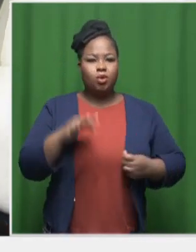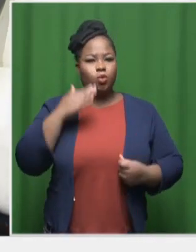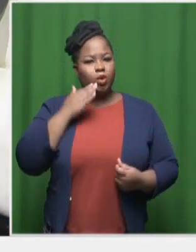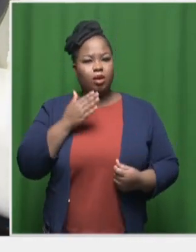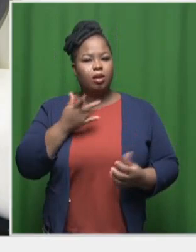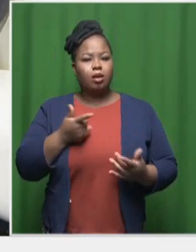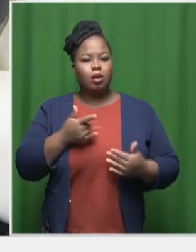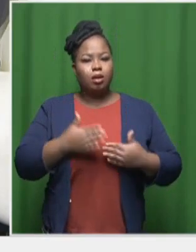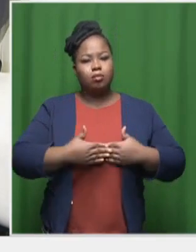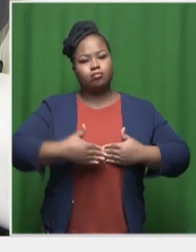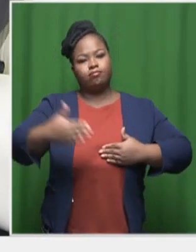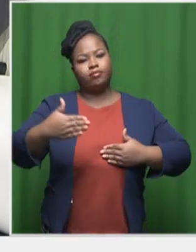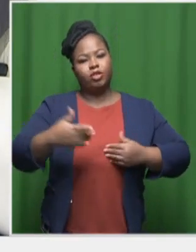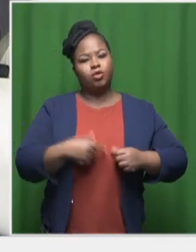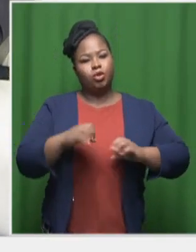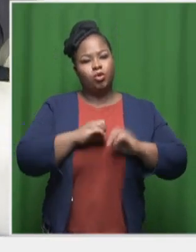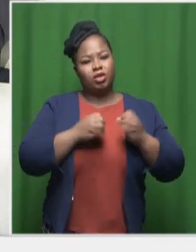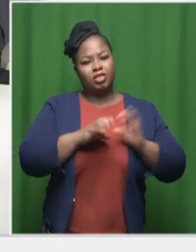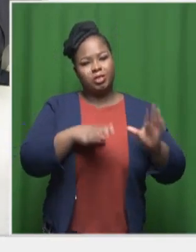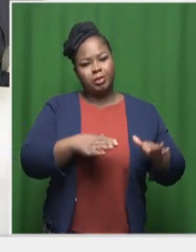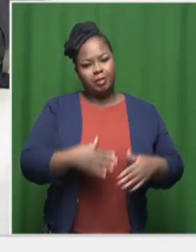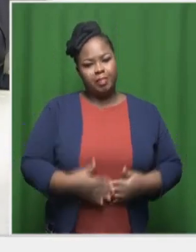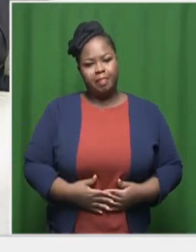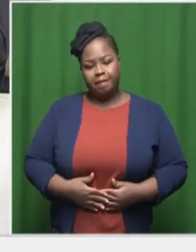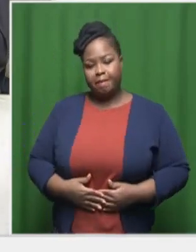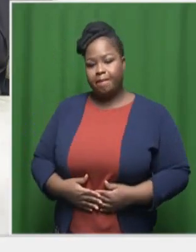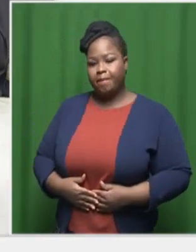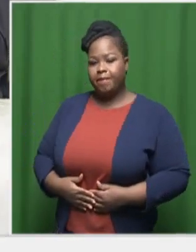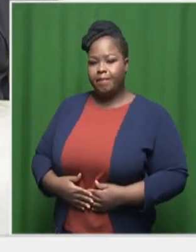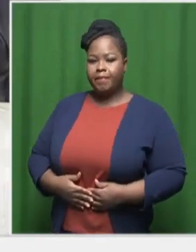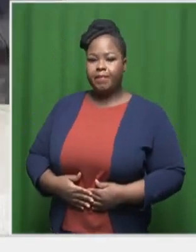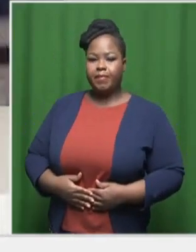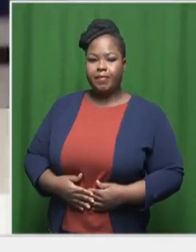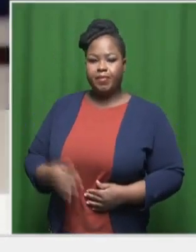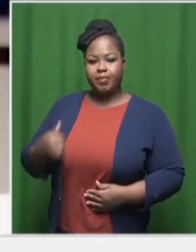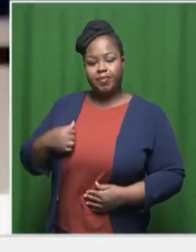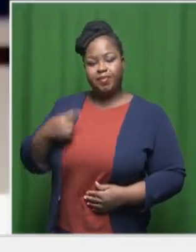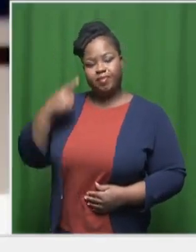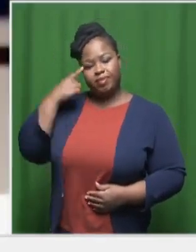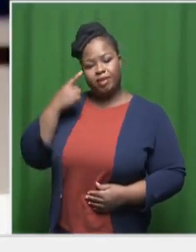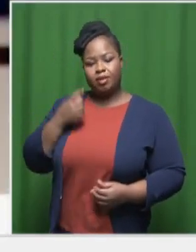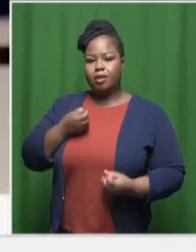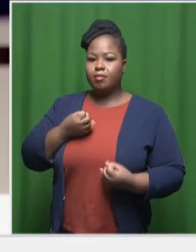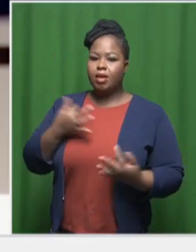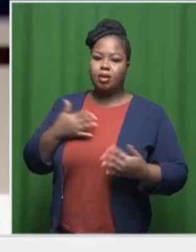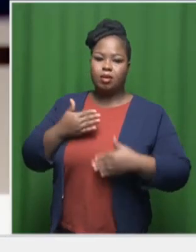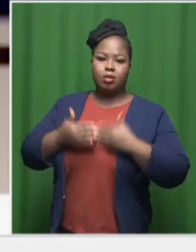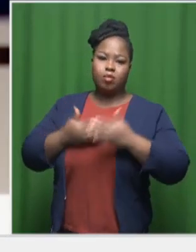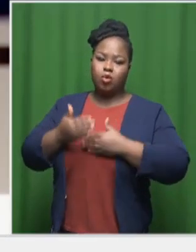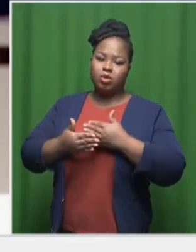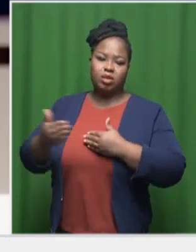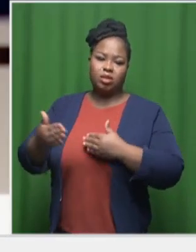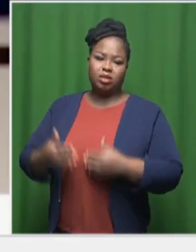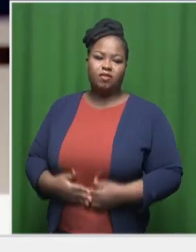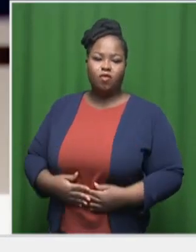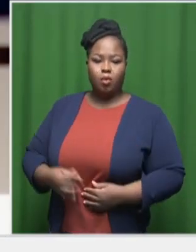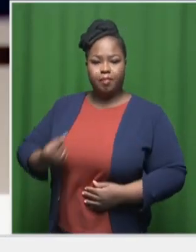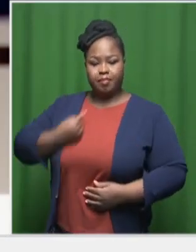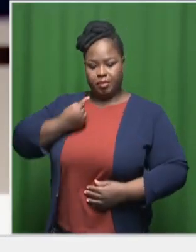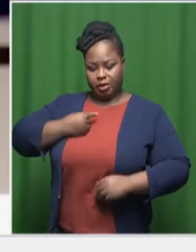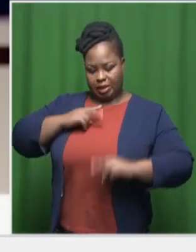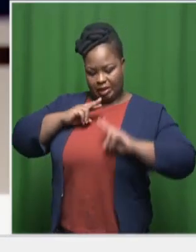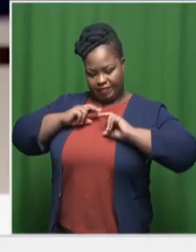going forward in the organization? I think we've gone through a lot of processes from a self-introspection point